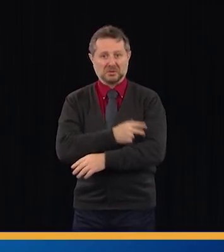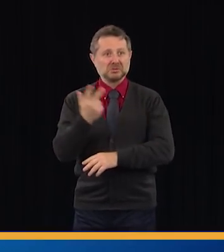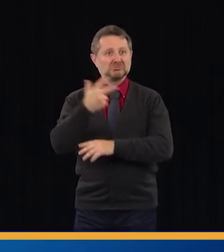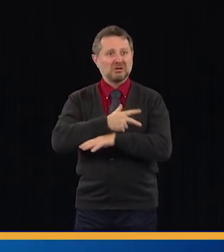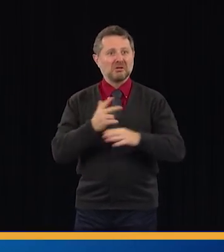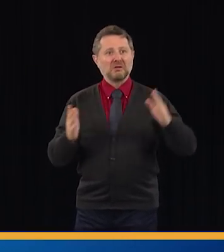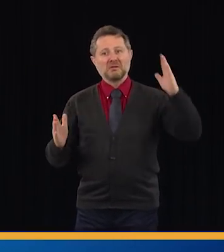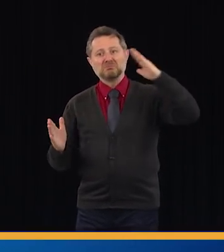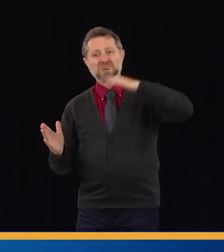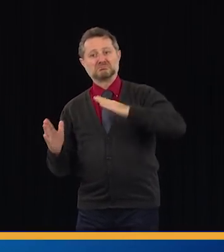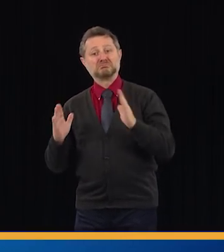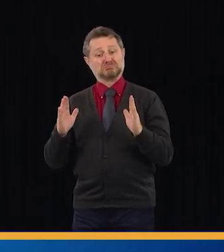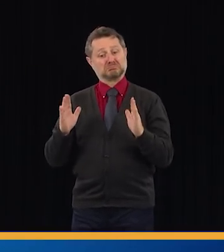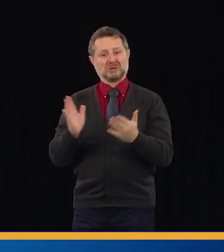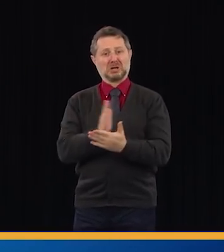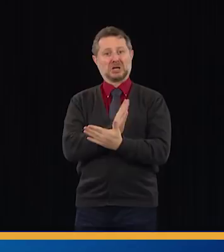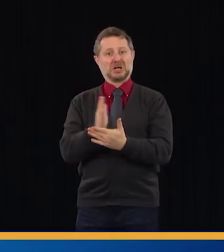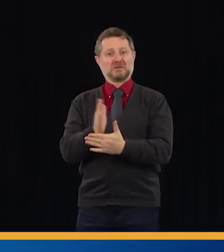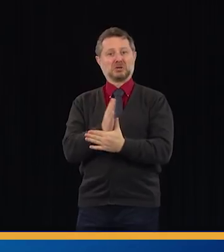also down.